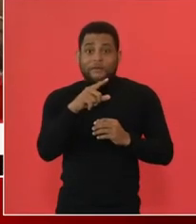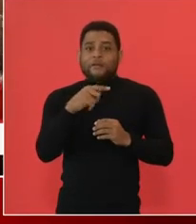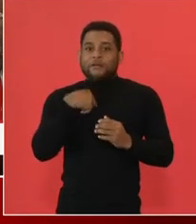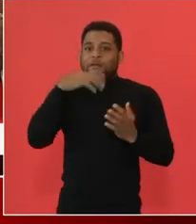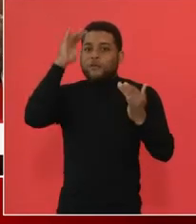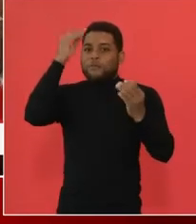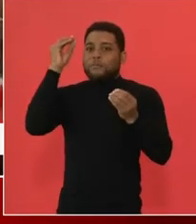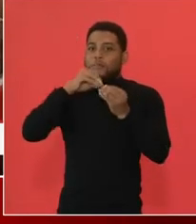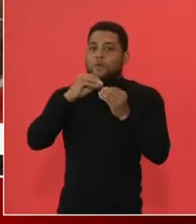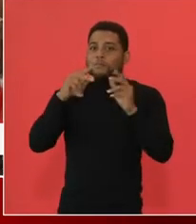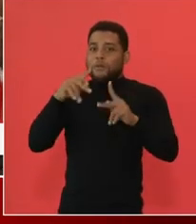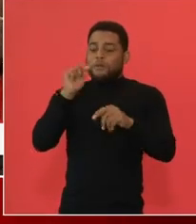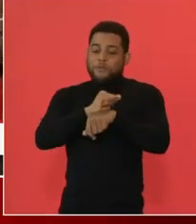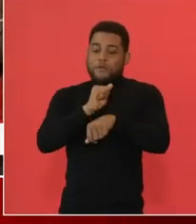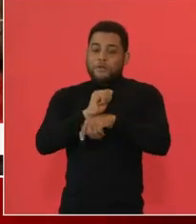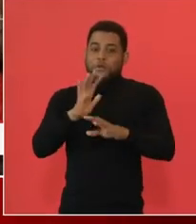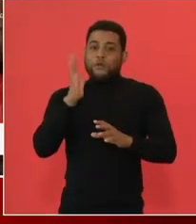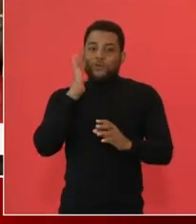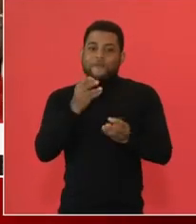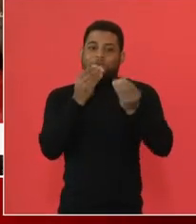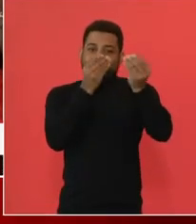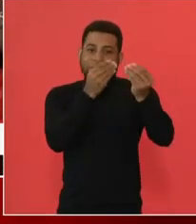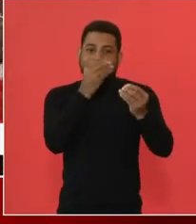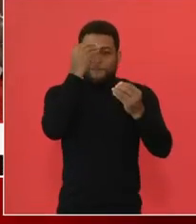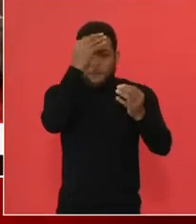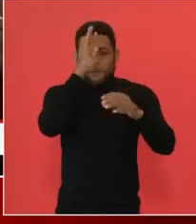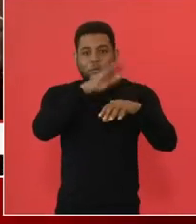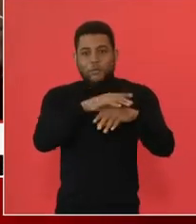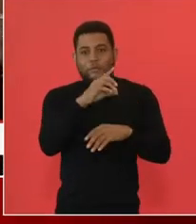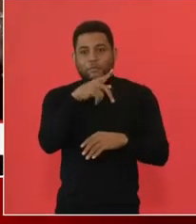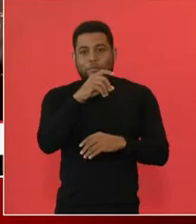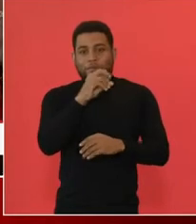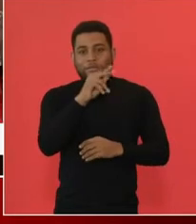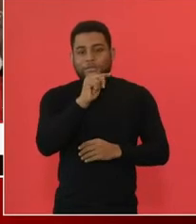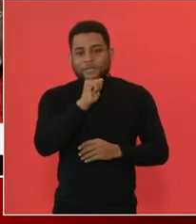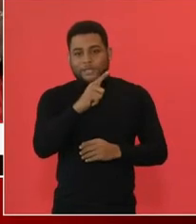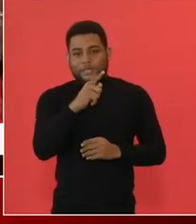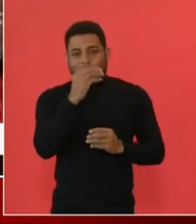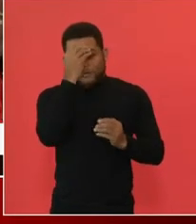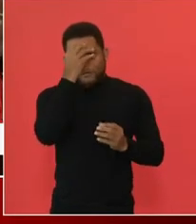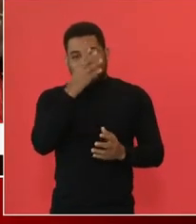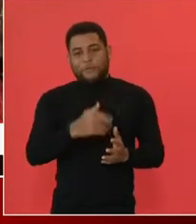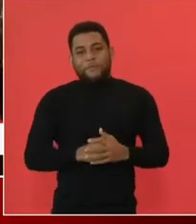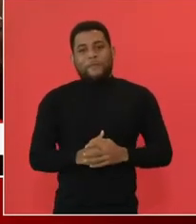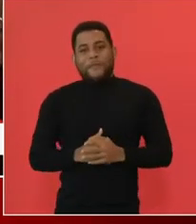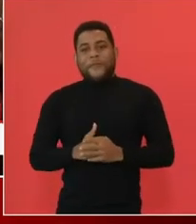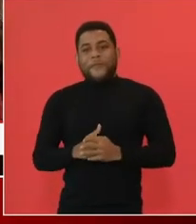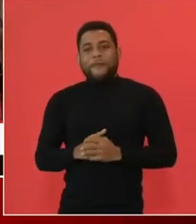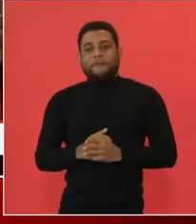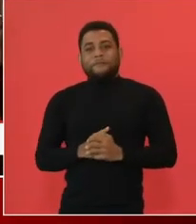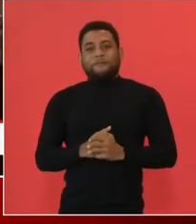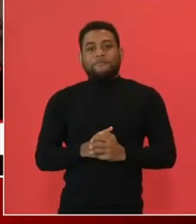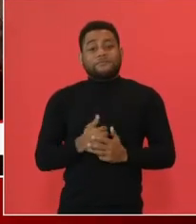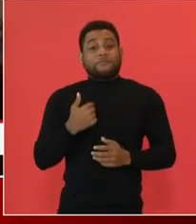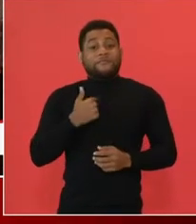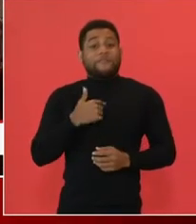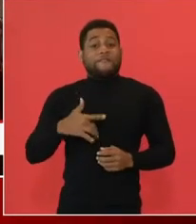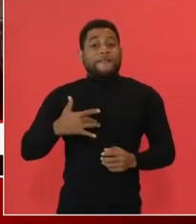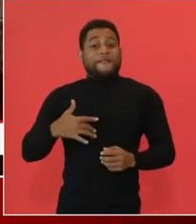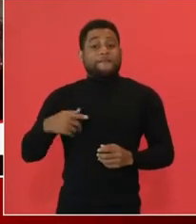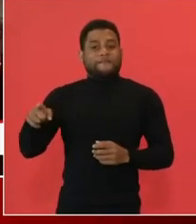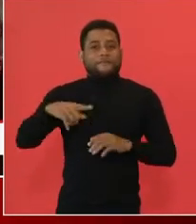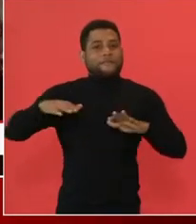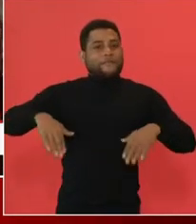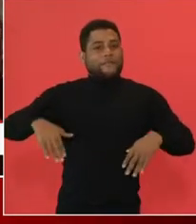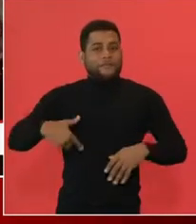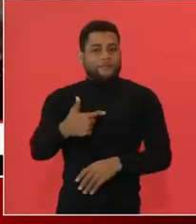into the portal. Now, keep in mind that I think the people who haven't been vaccinated are probably more